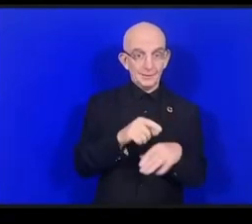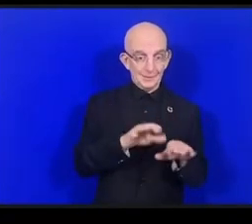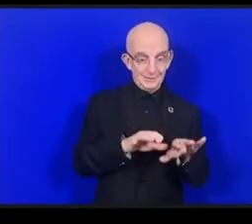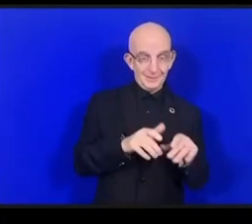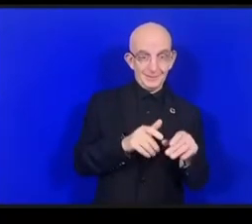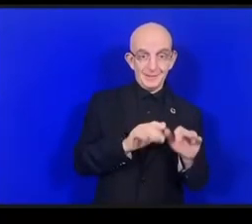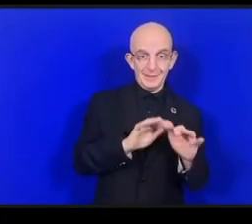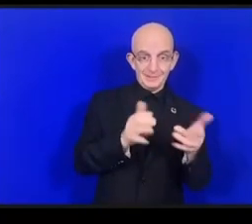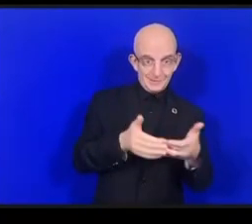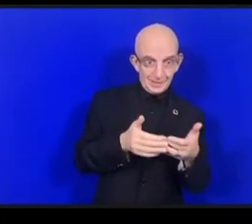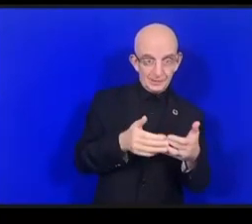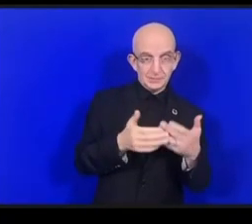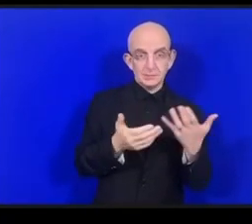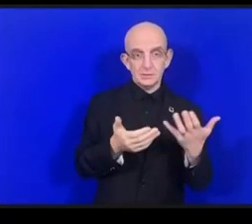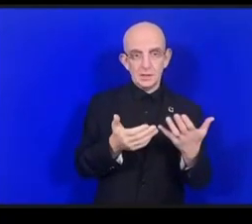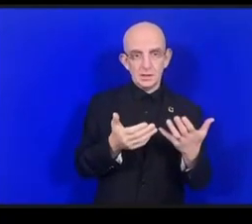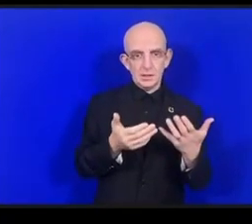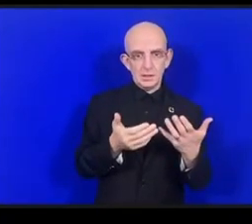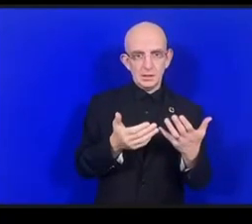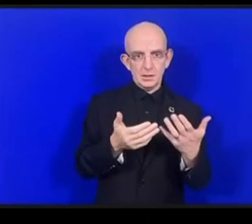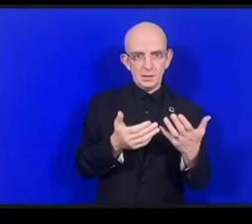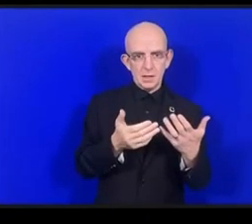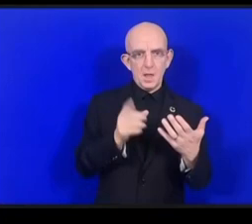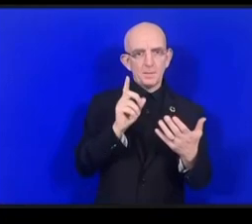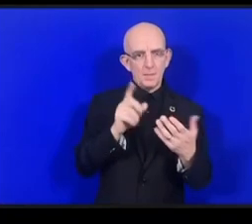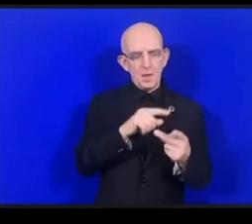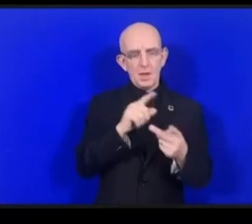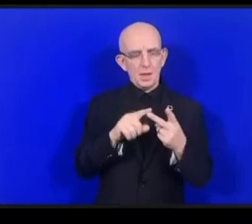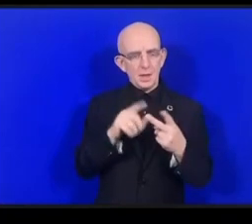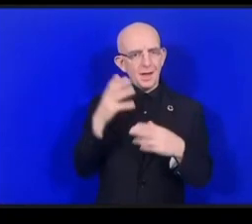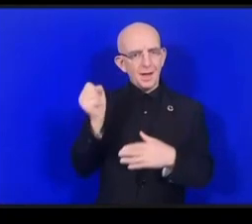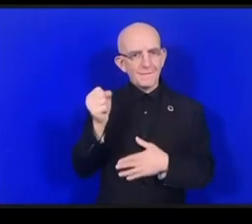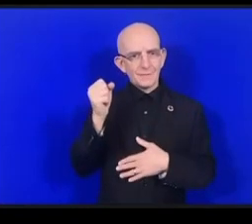which also overlap with physical disability.